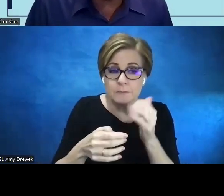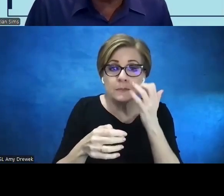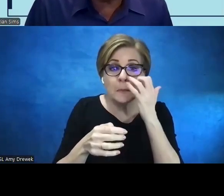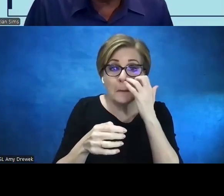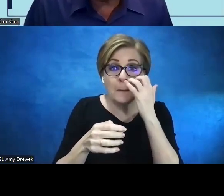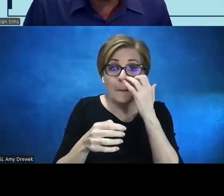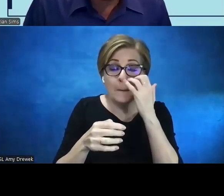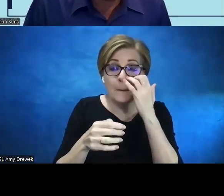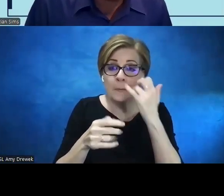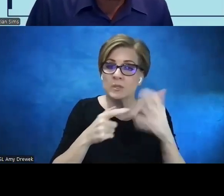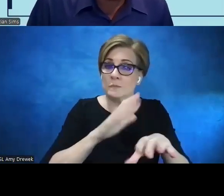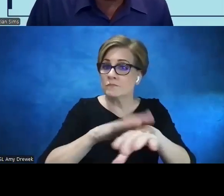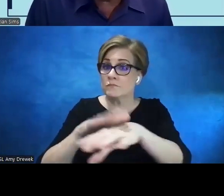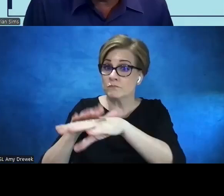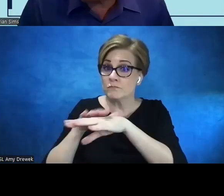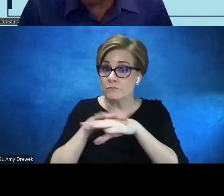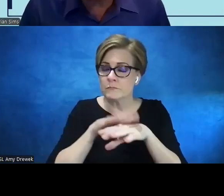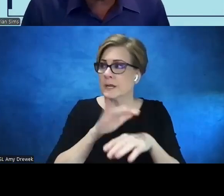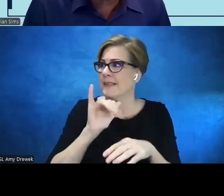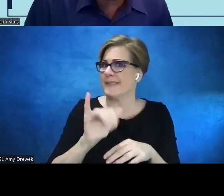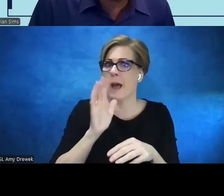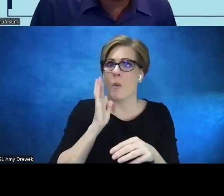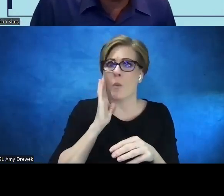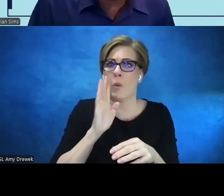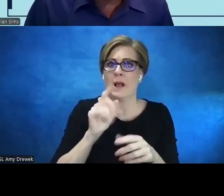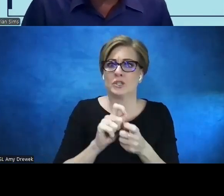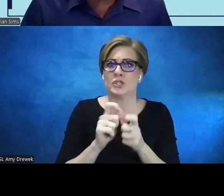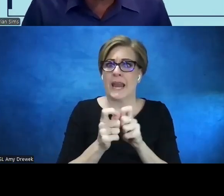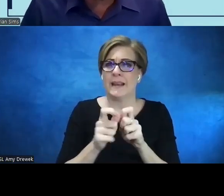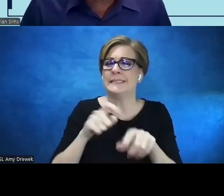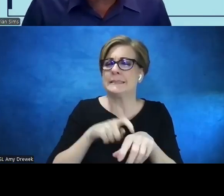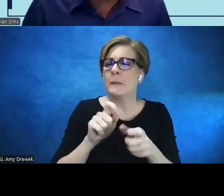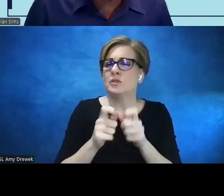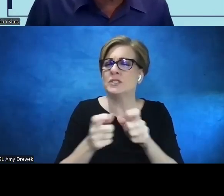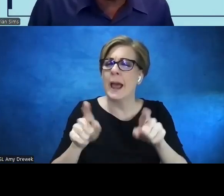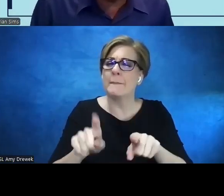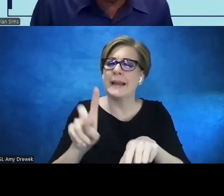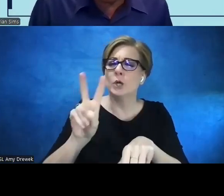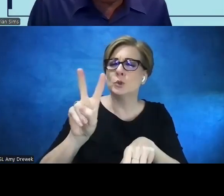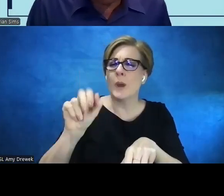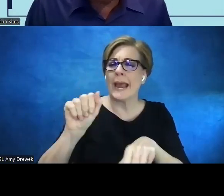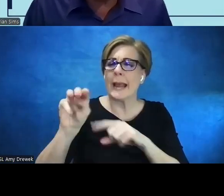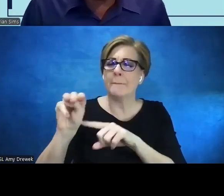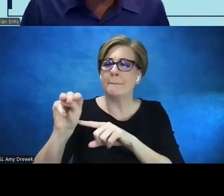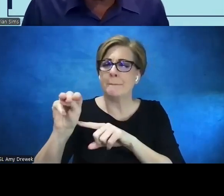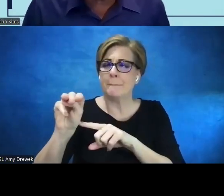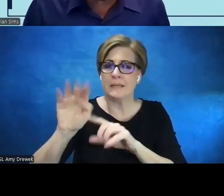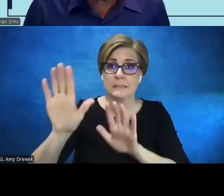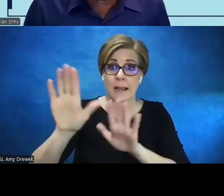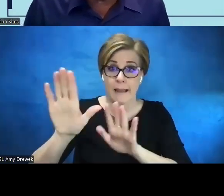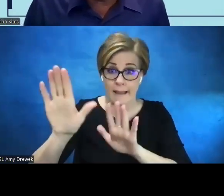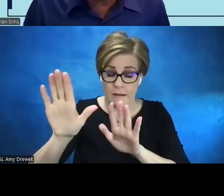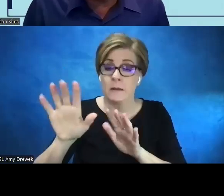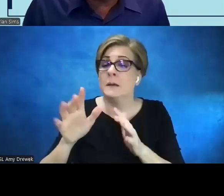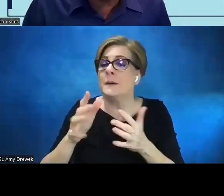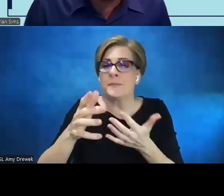a heads up that it should occur 2 o'clock in the morning or otherwise, but depending on what time zone you're in, since the crisis jam